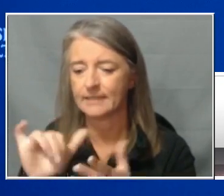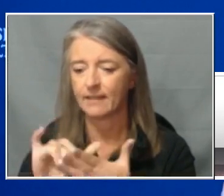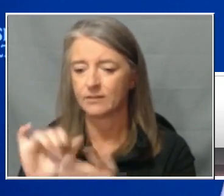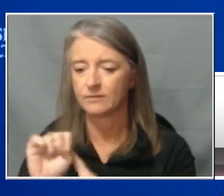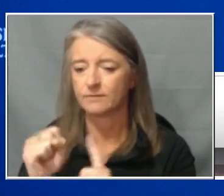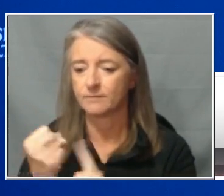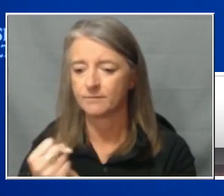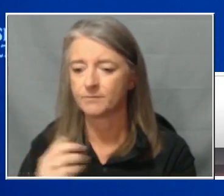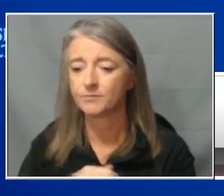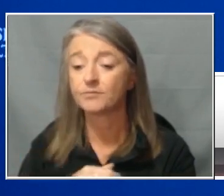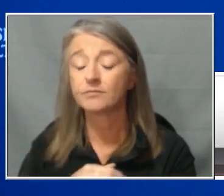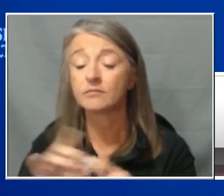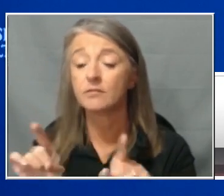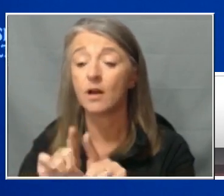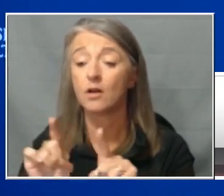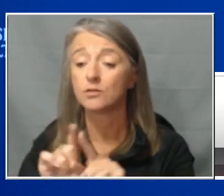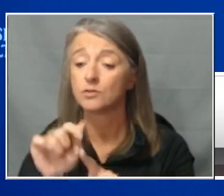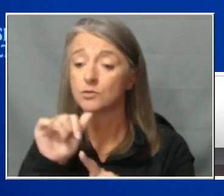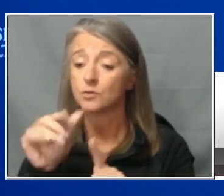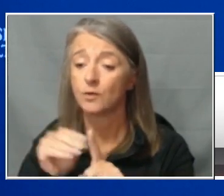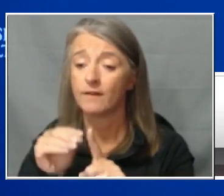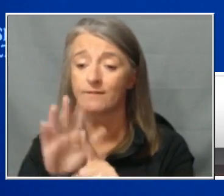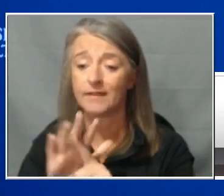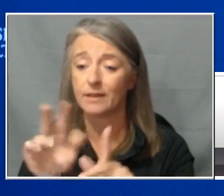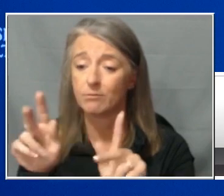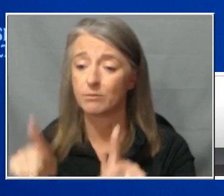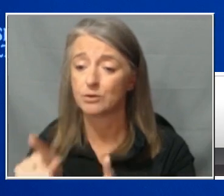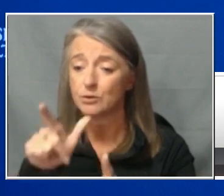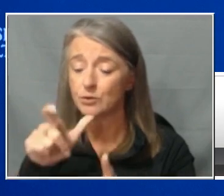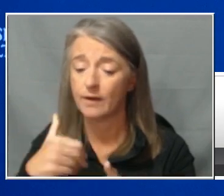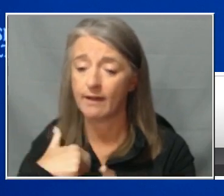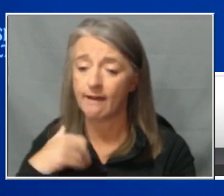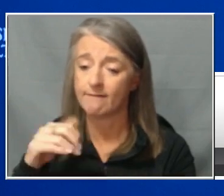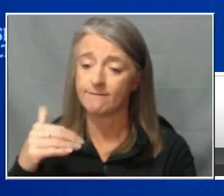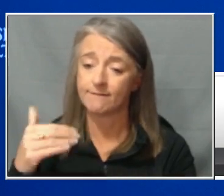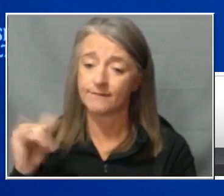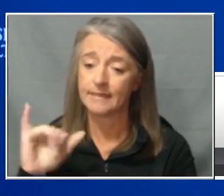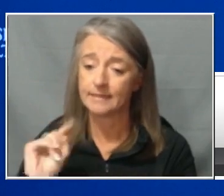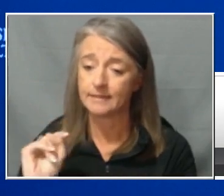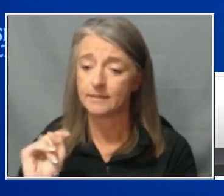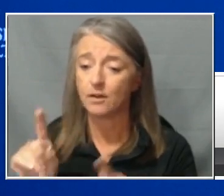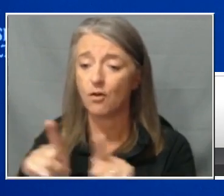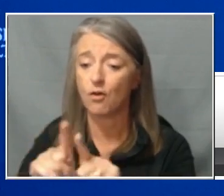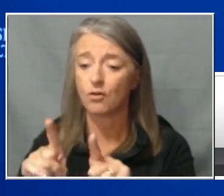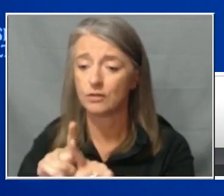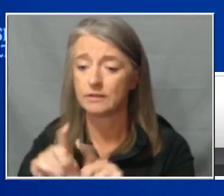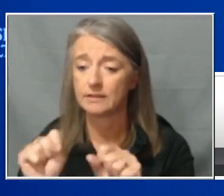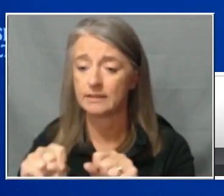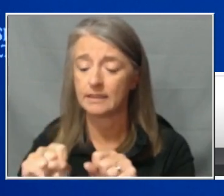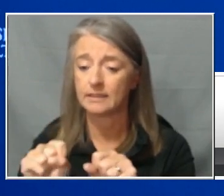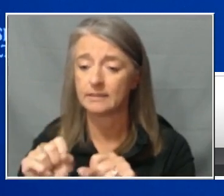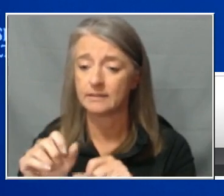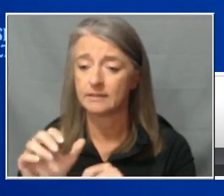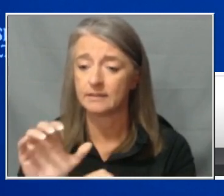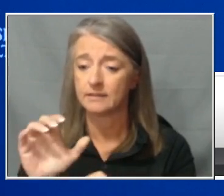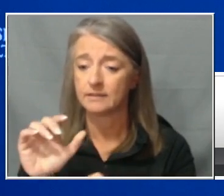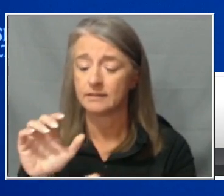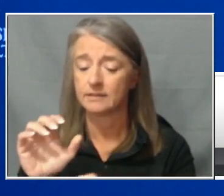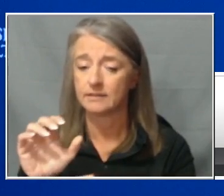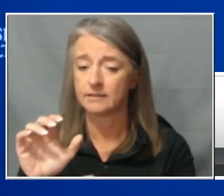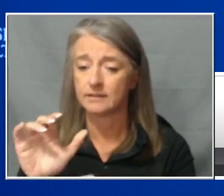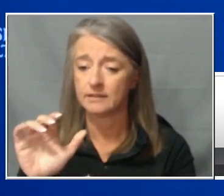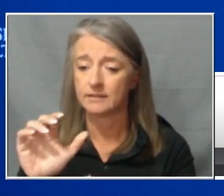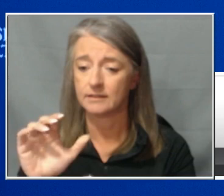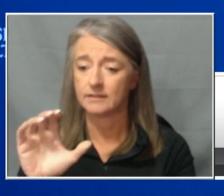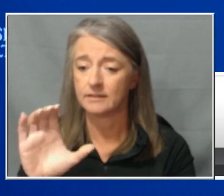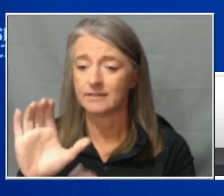even they just don't affect the person that's infected, as you had talked about. Also, congenital syphilis, which affects